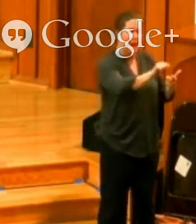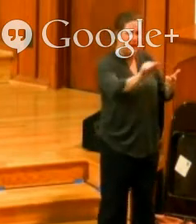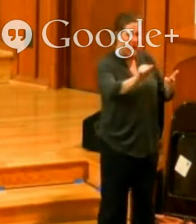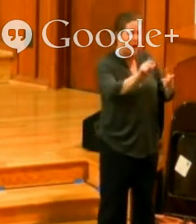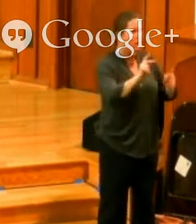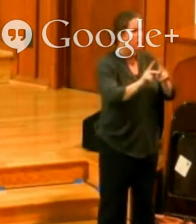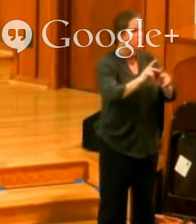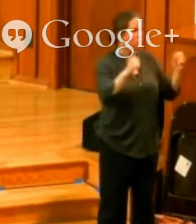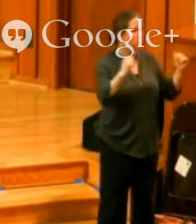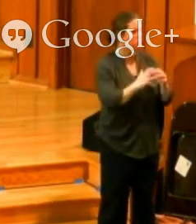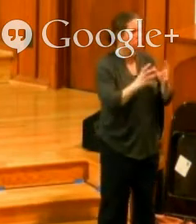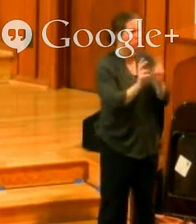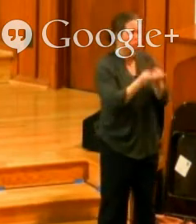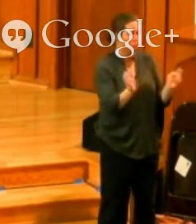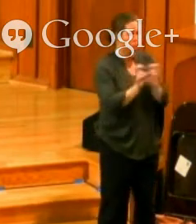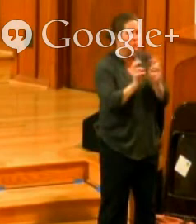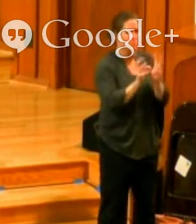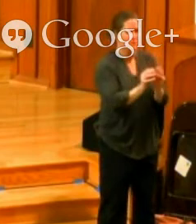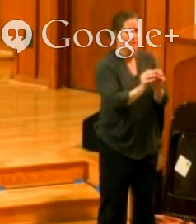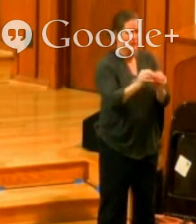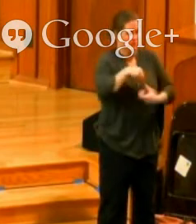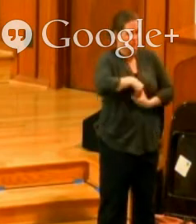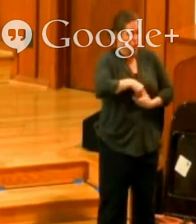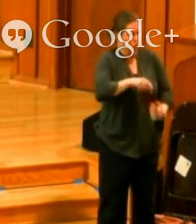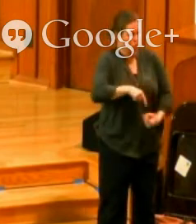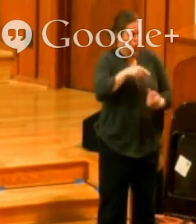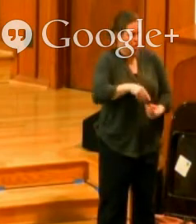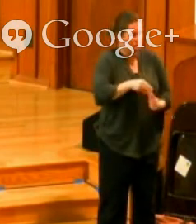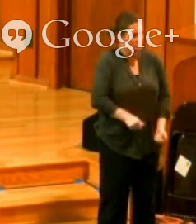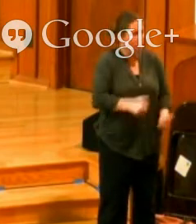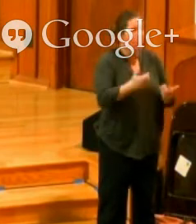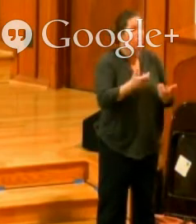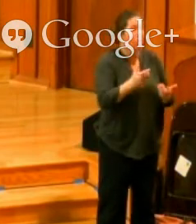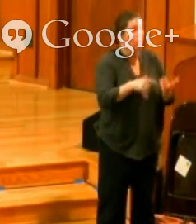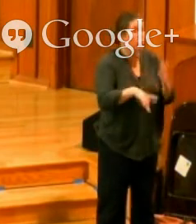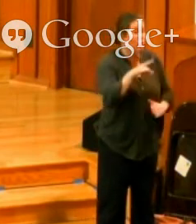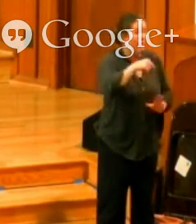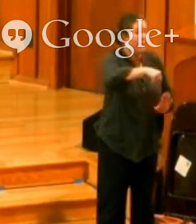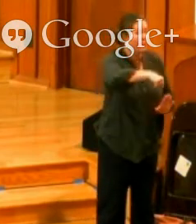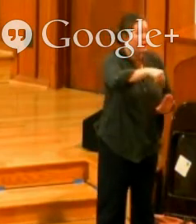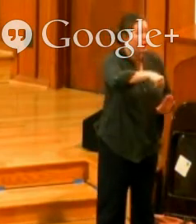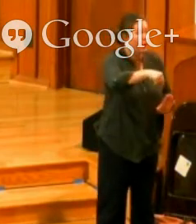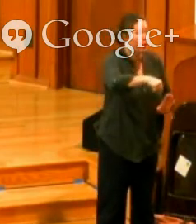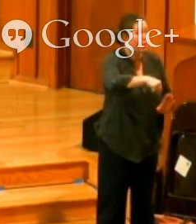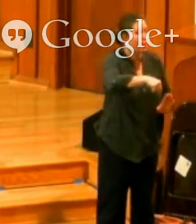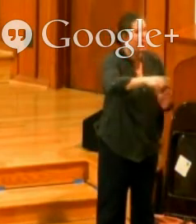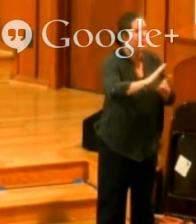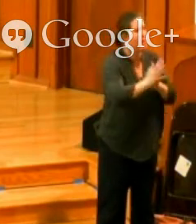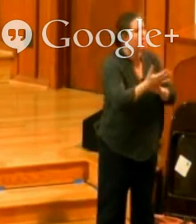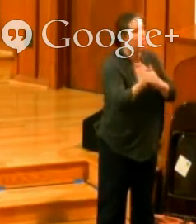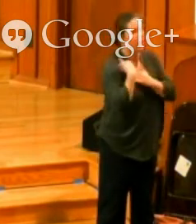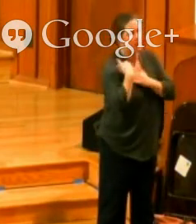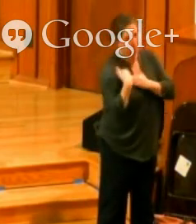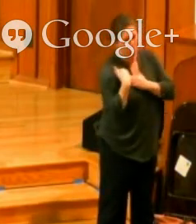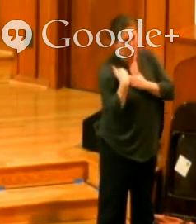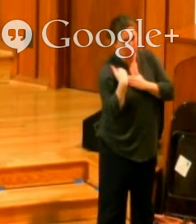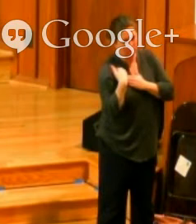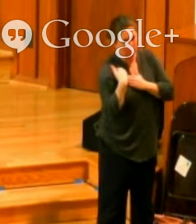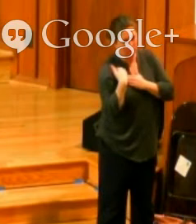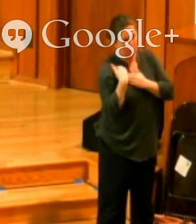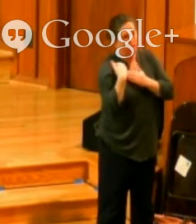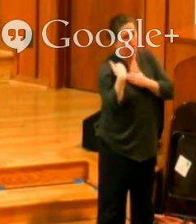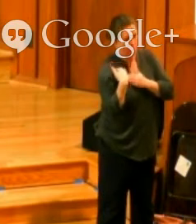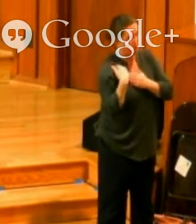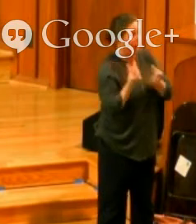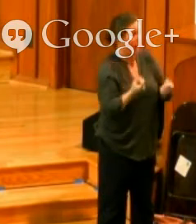to overcome some of these struggles that they have, what do they find there? They find accountability. Accountability. How